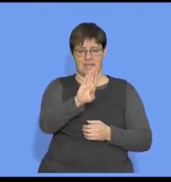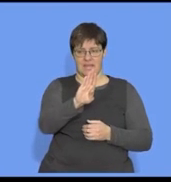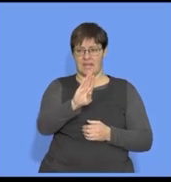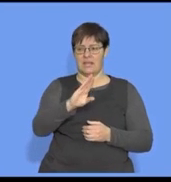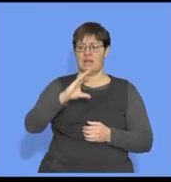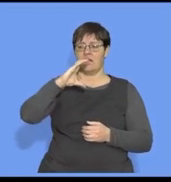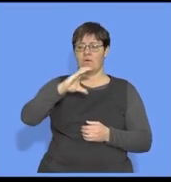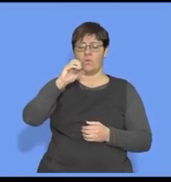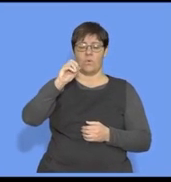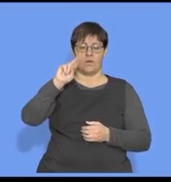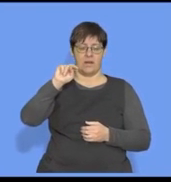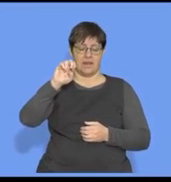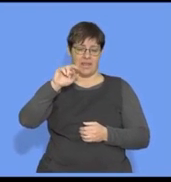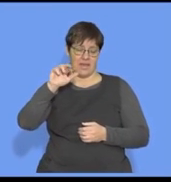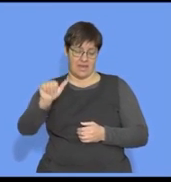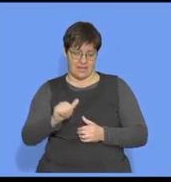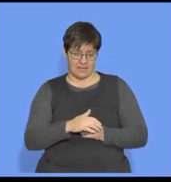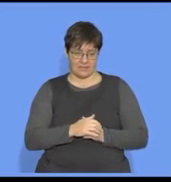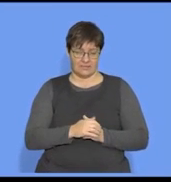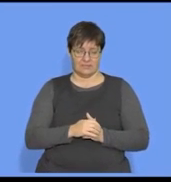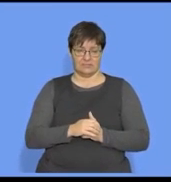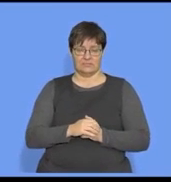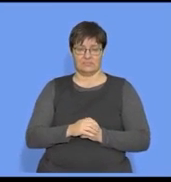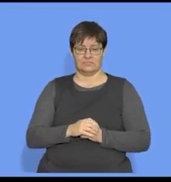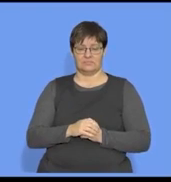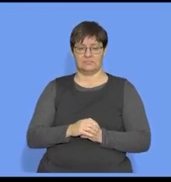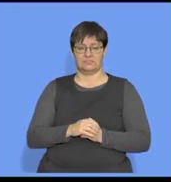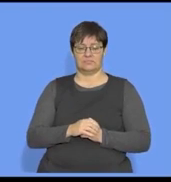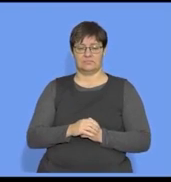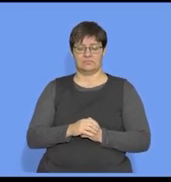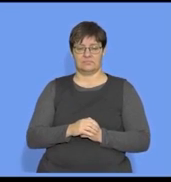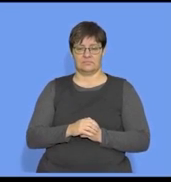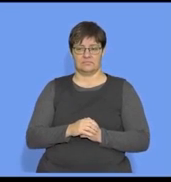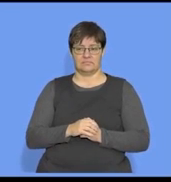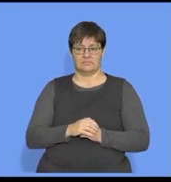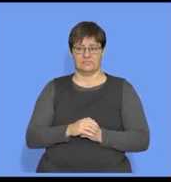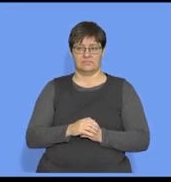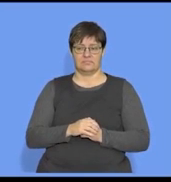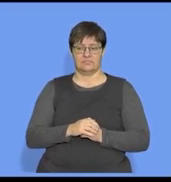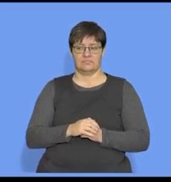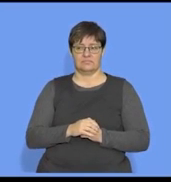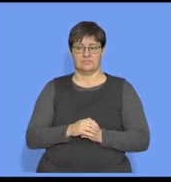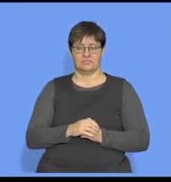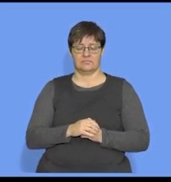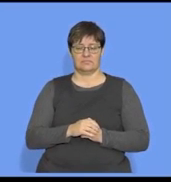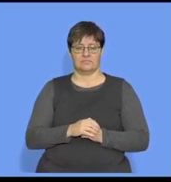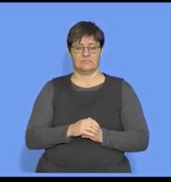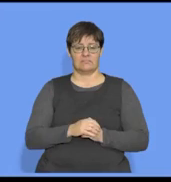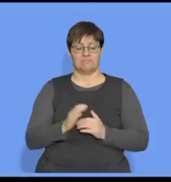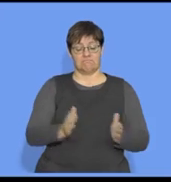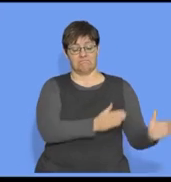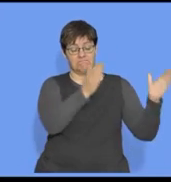be that? That would be number B and is referred to as the cornea.